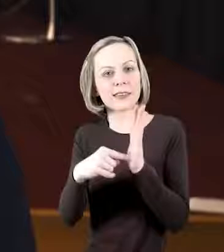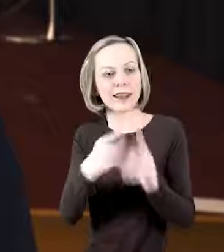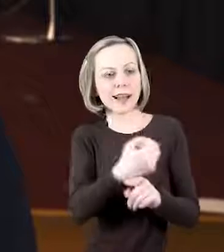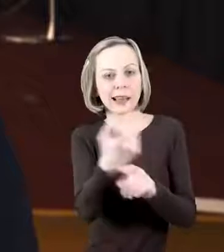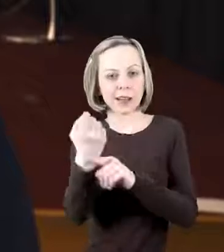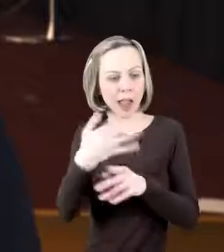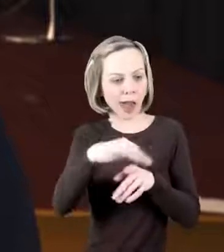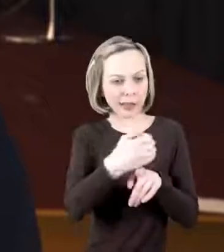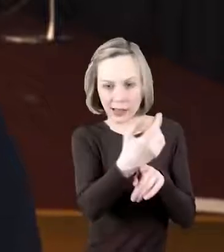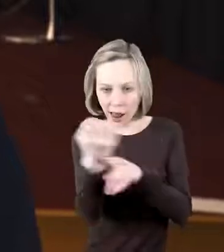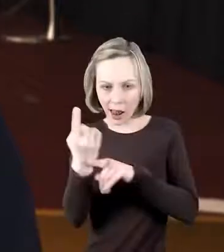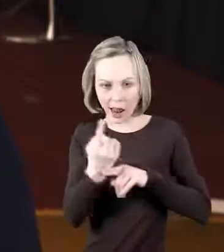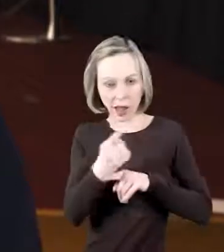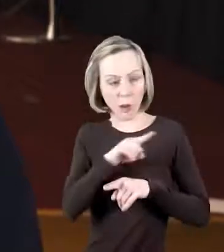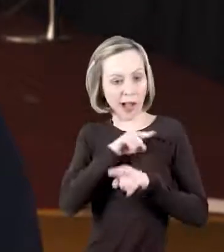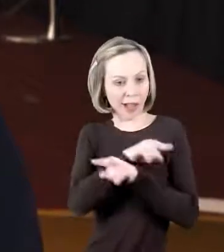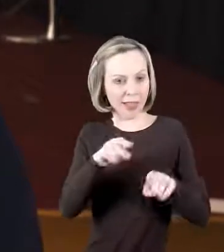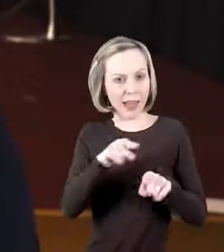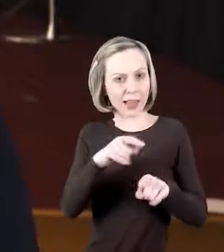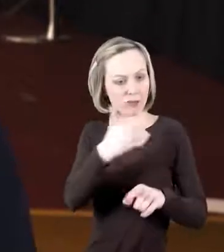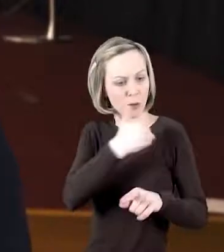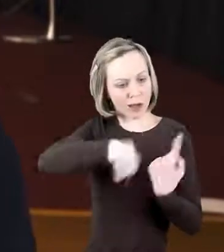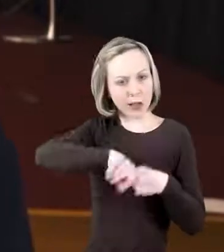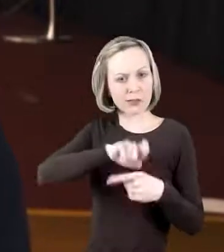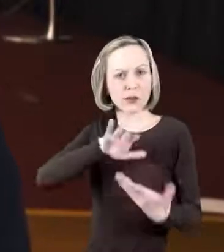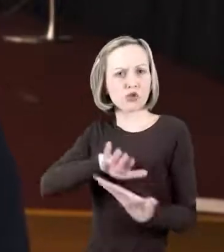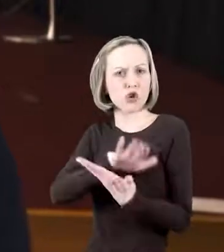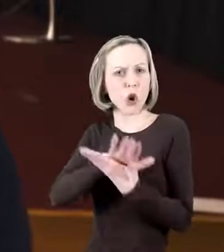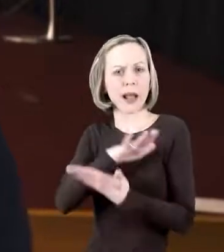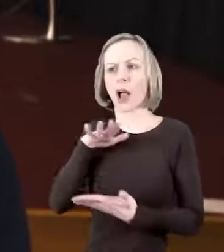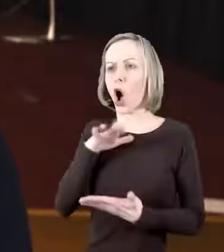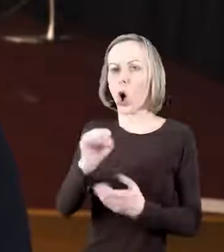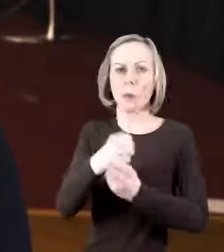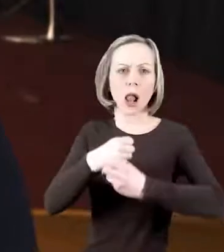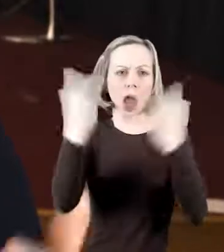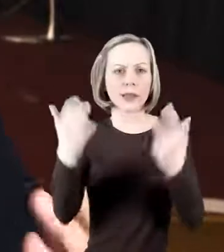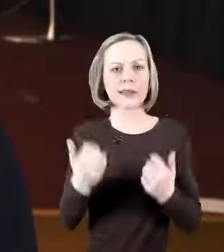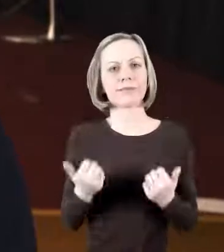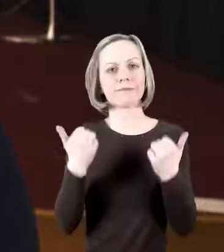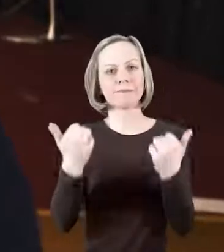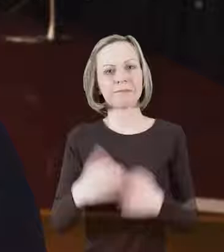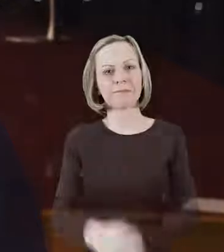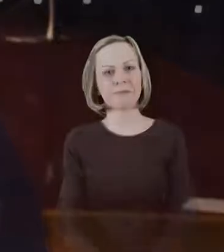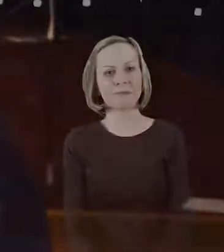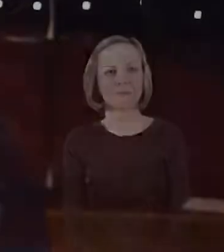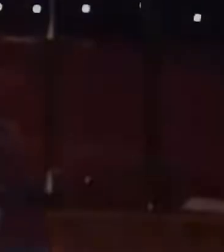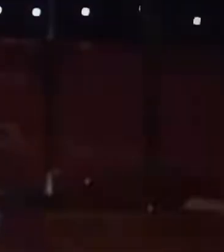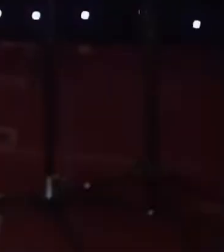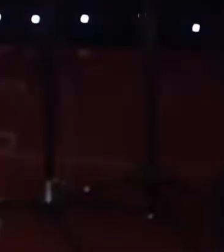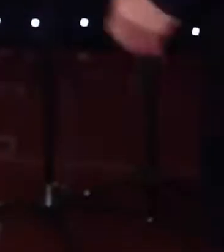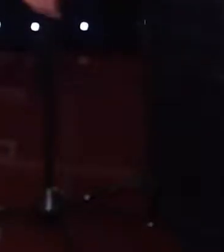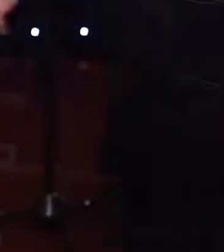service by lighting our Advent candles as reminders of this joy, of this hope and the light.